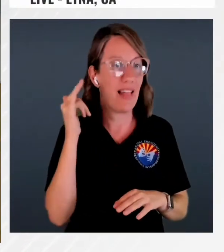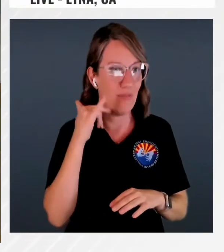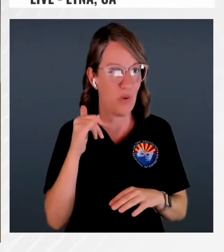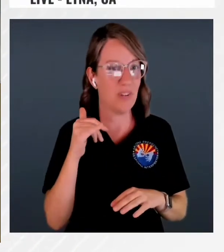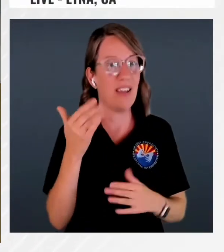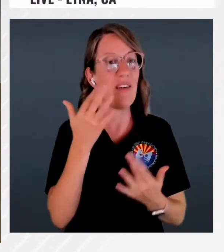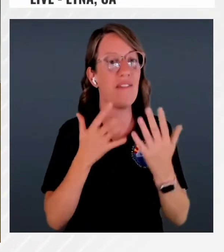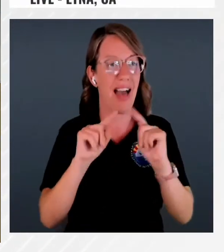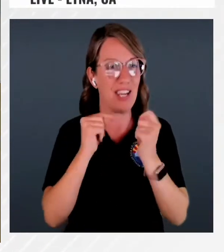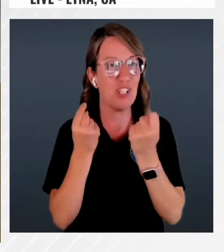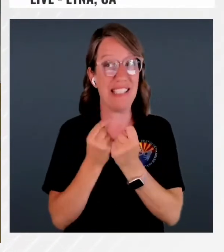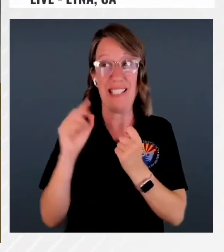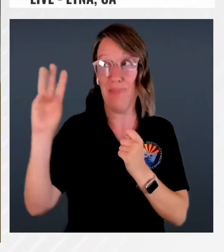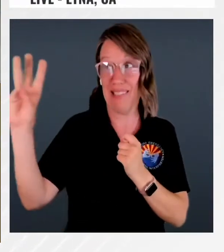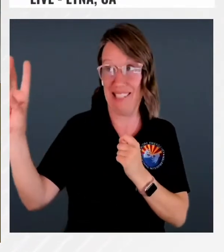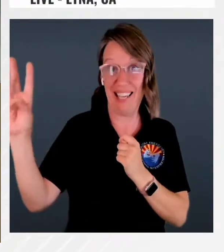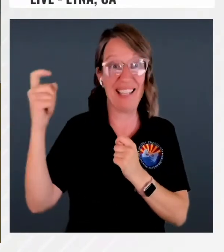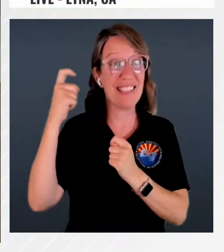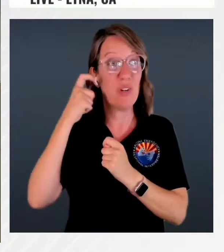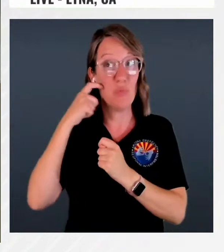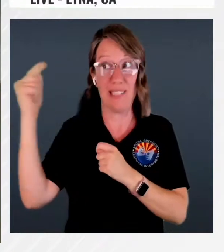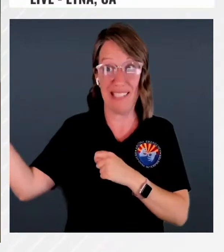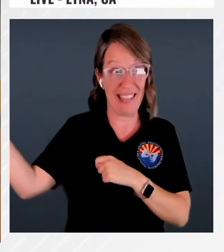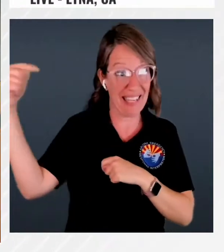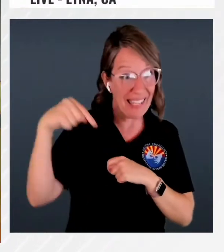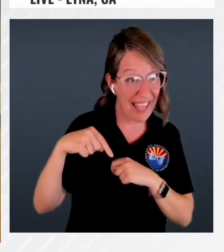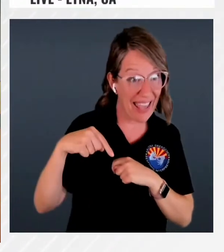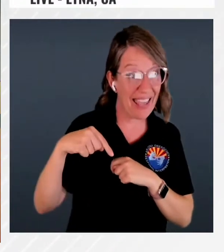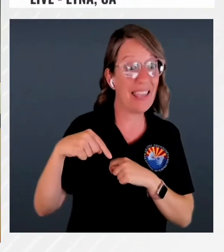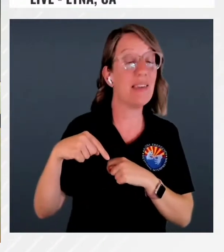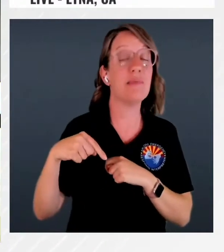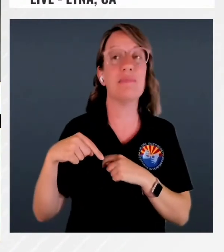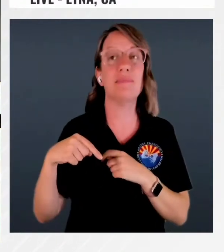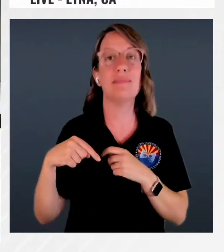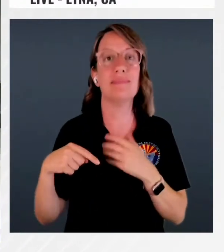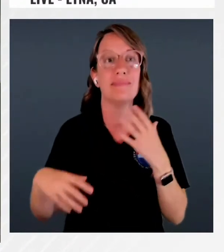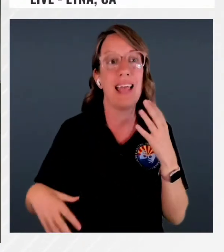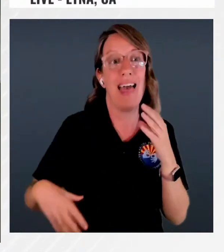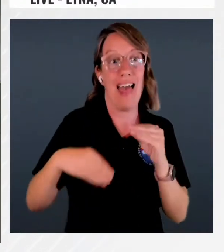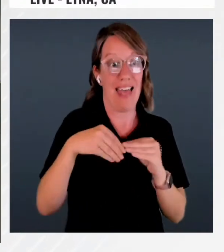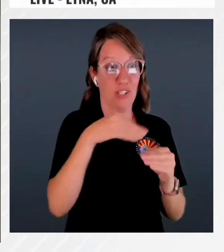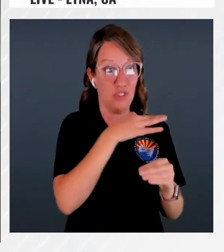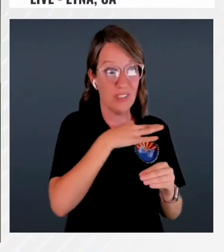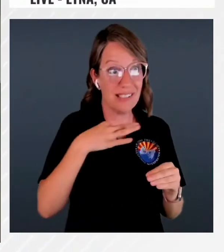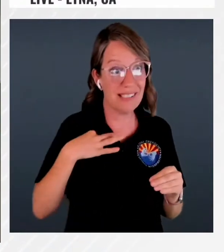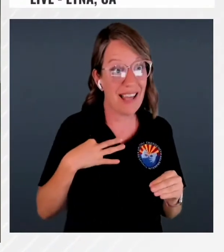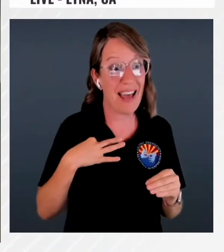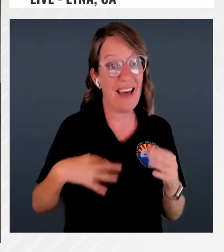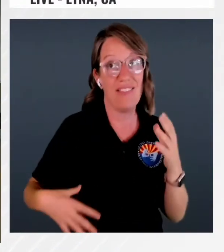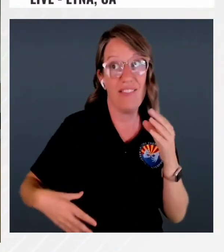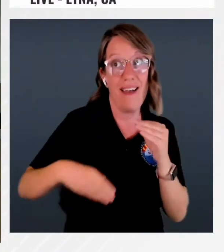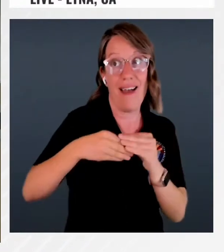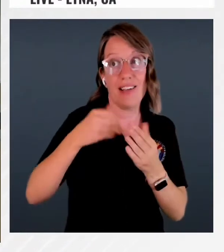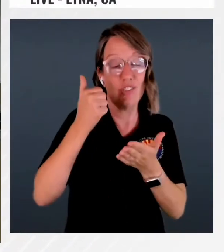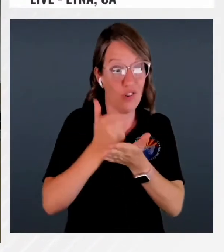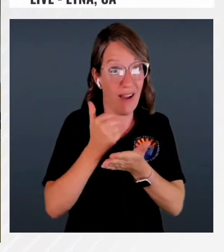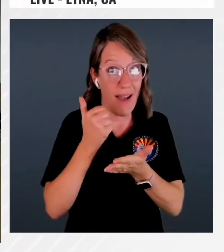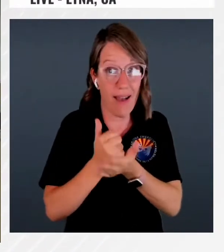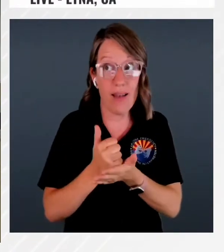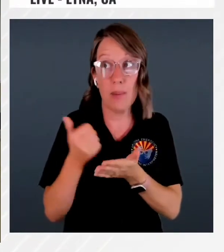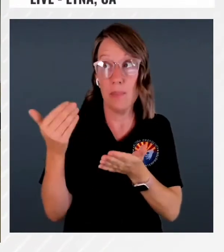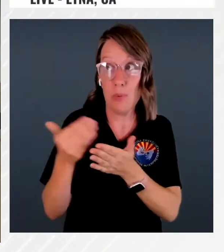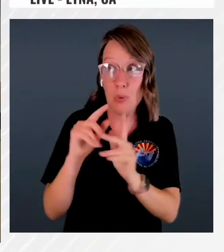in today and providing some additional horsepower there, and our teams. We're just really capitalizing on these